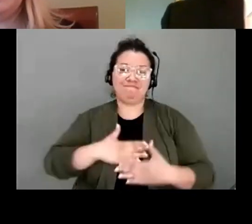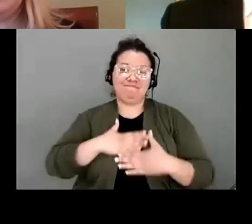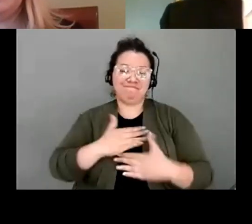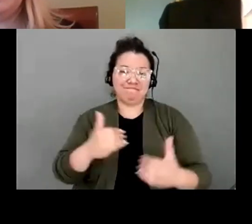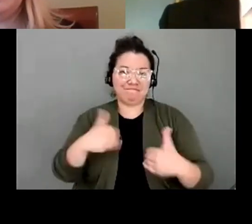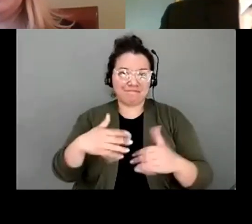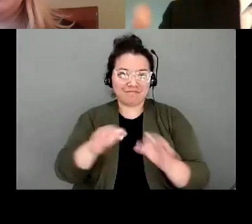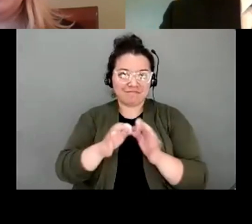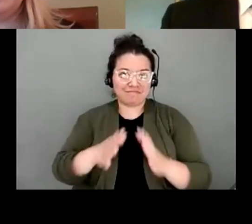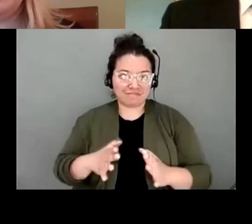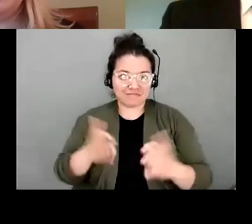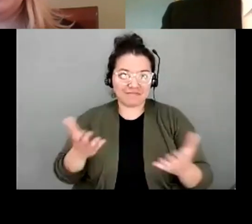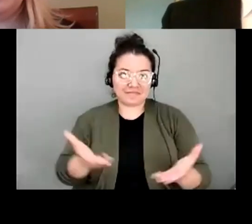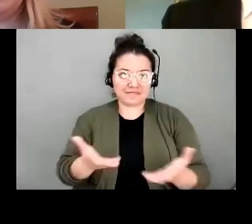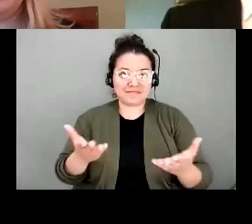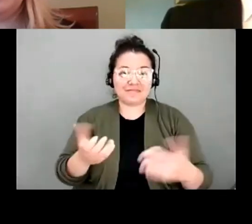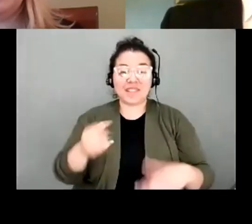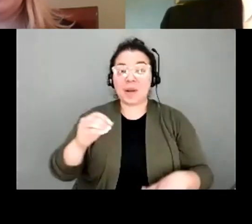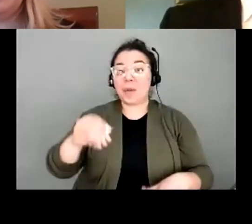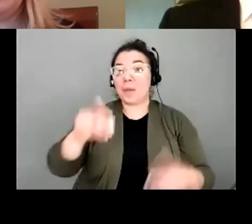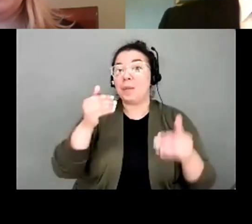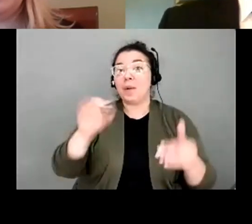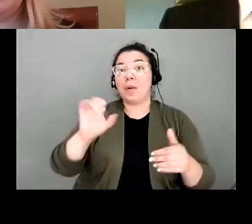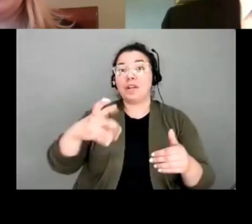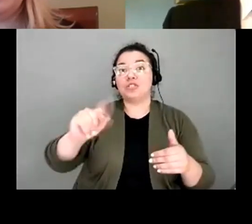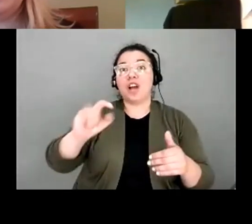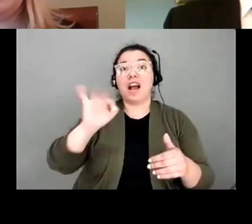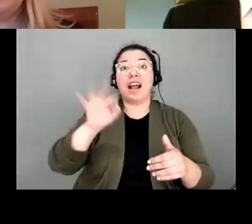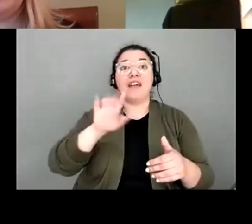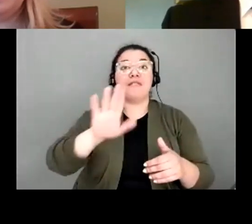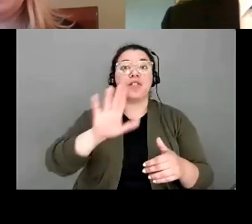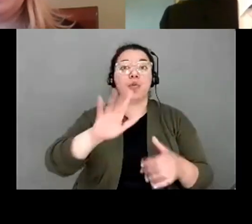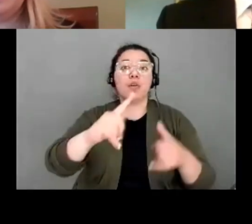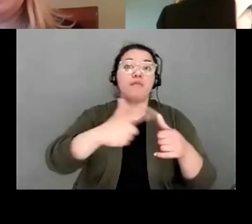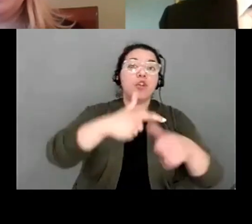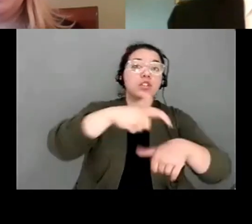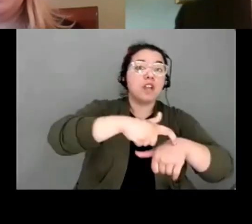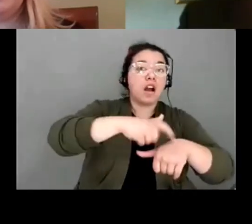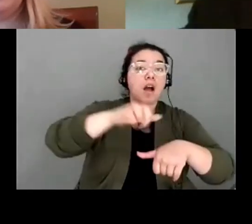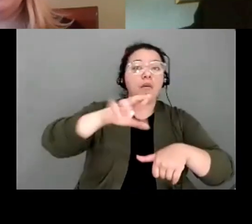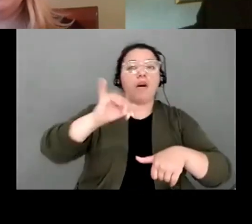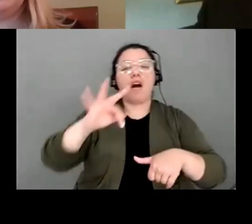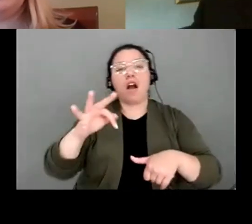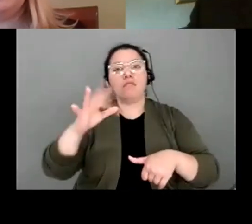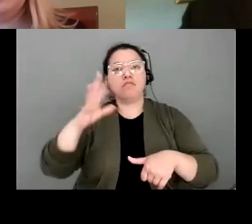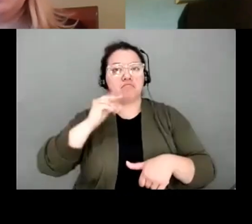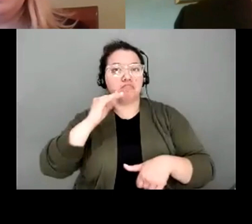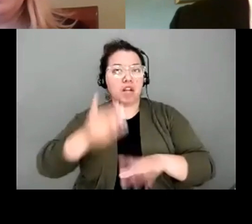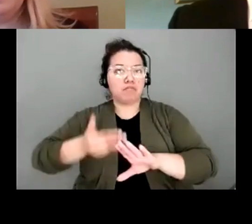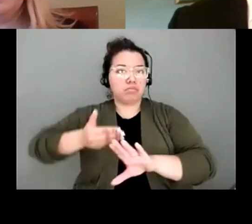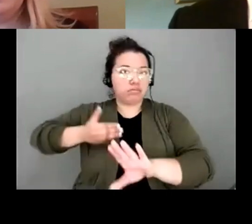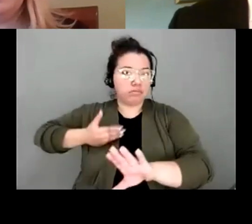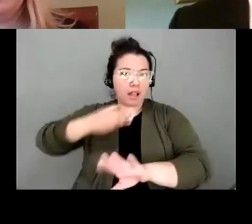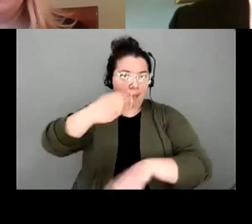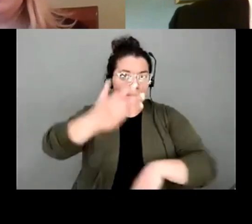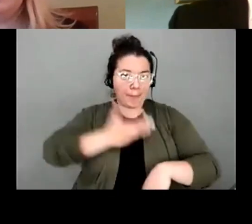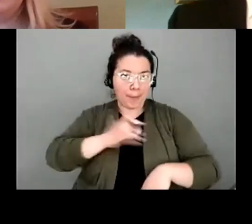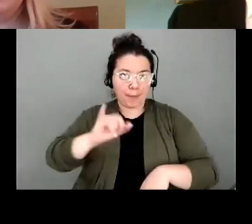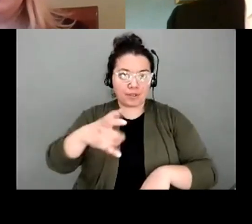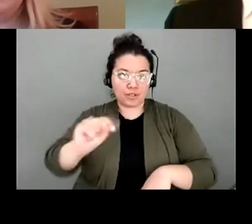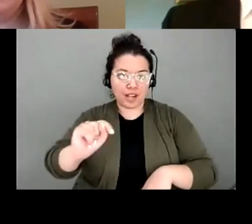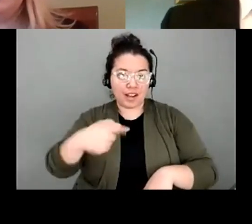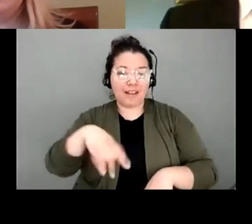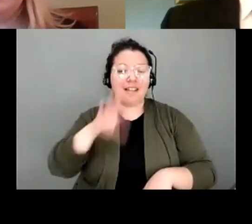well. And show us in the chat who is here for the first time and who's been here before. And as you do that, I'm going to share my screen.